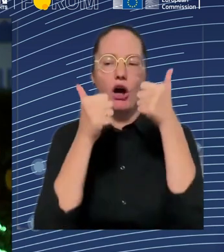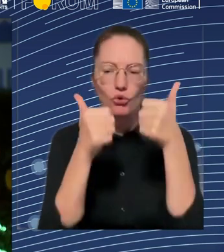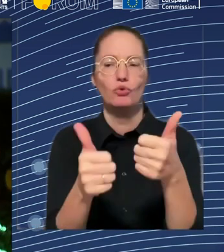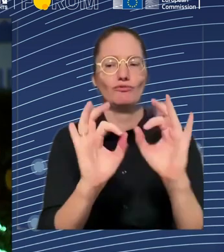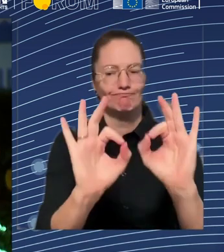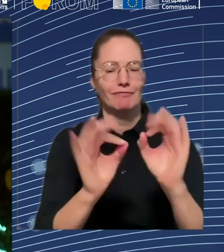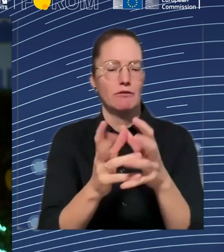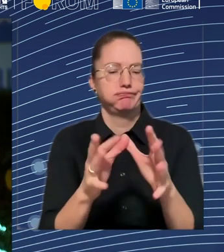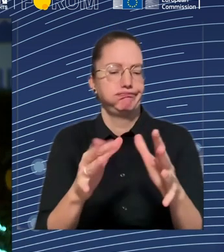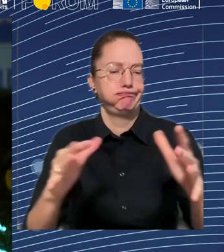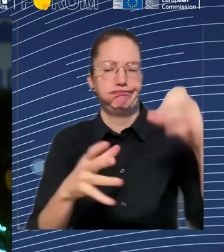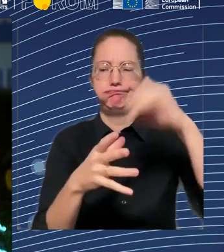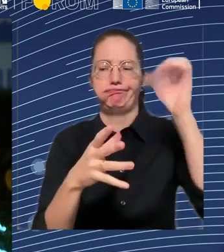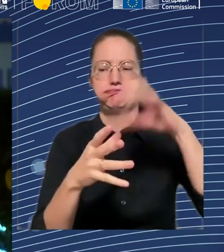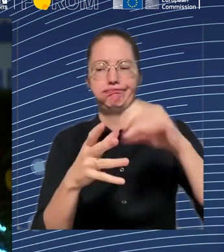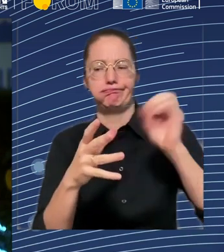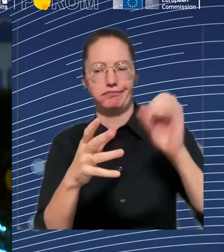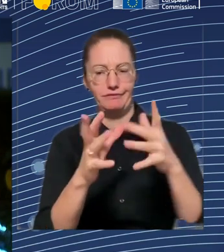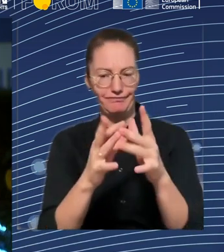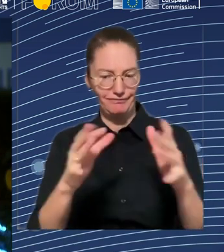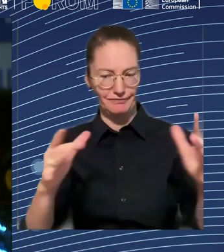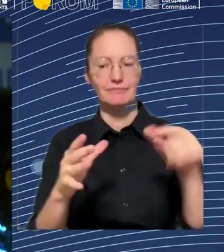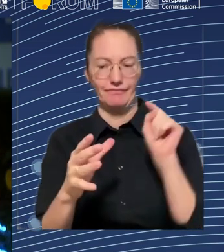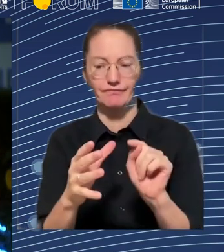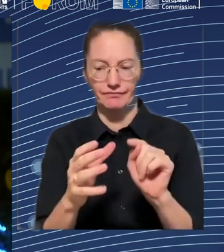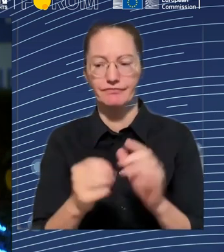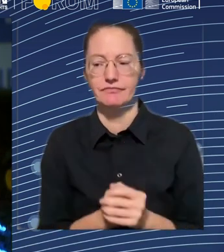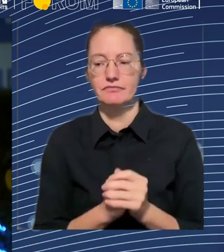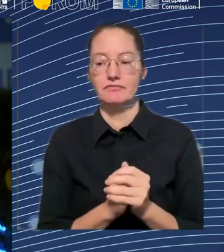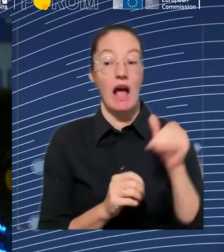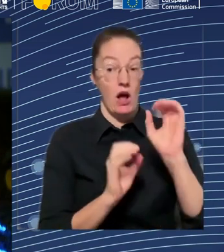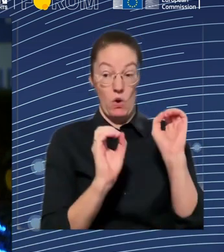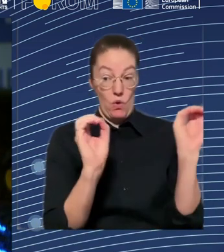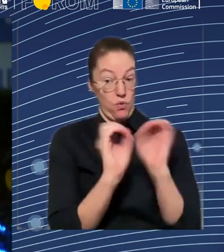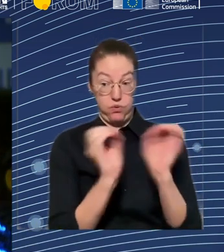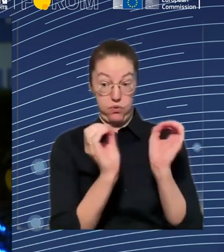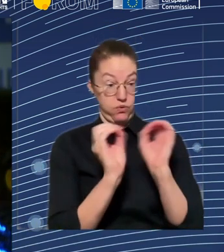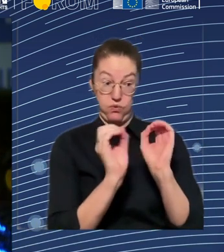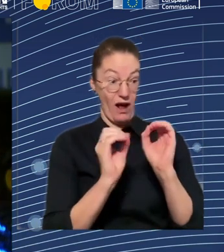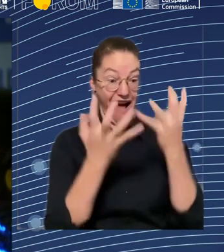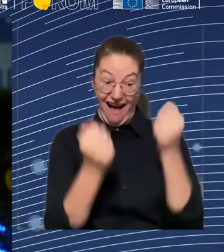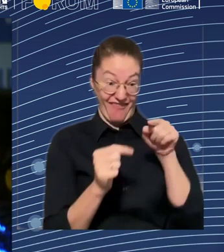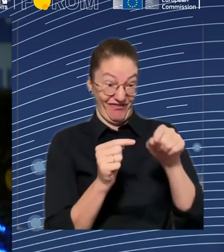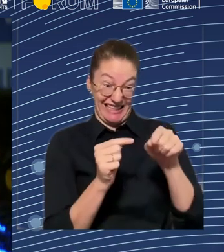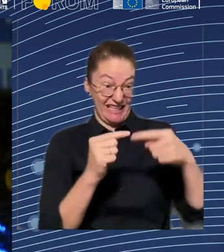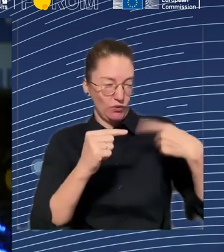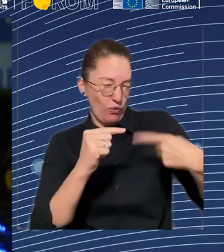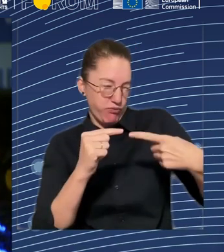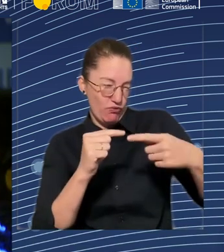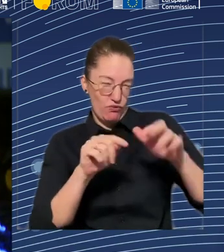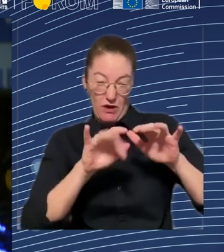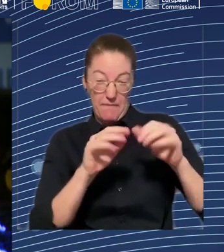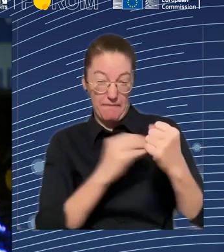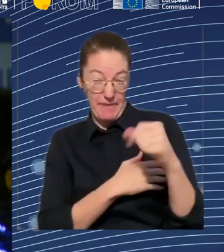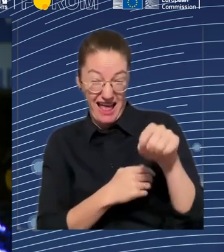known. ChatGPT's computing power is supplied by Microsoft. So we need computing power, but under what conditions? What contracts? What